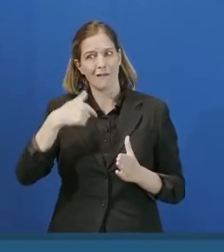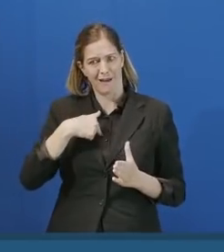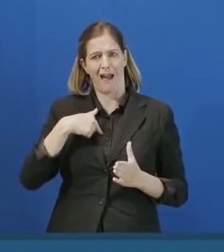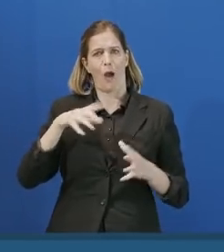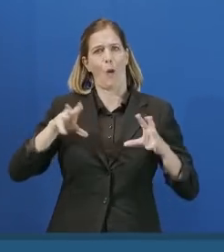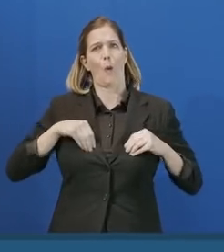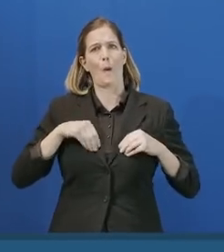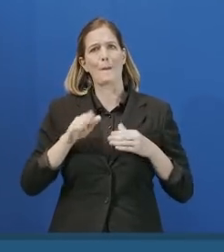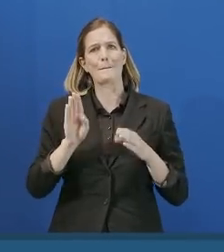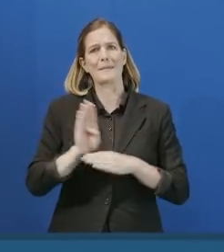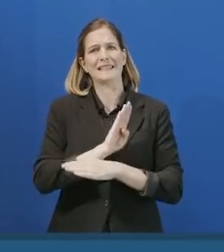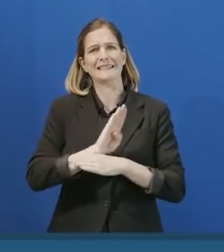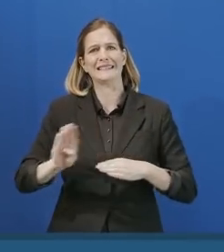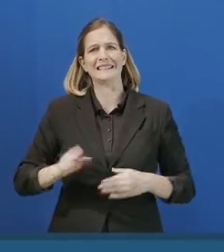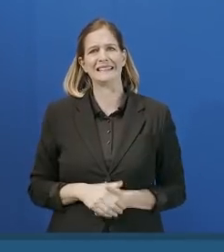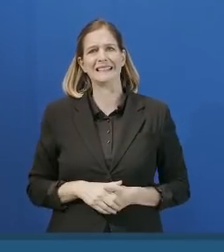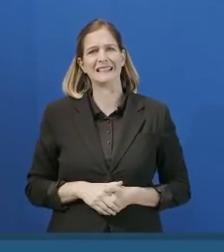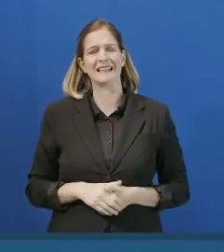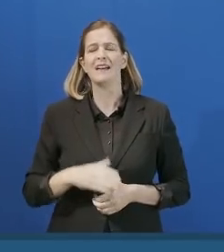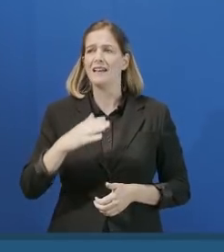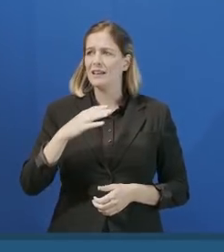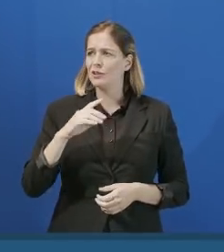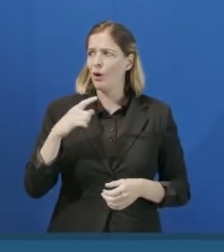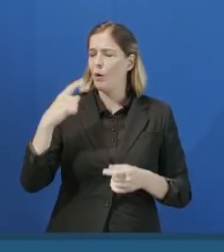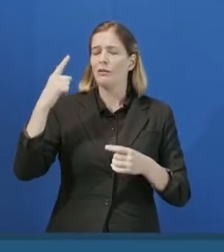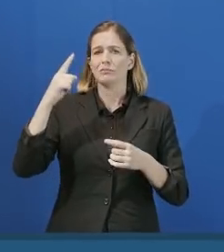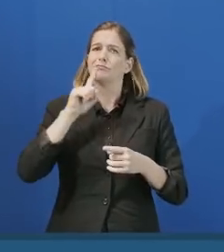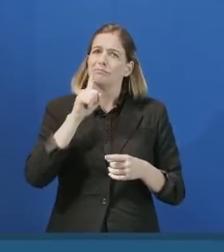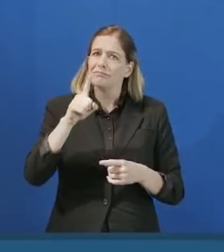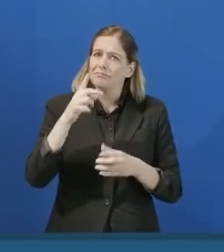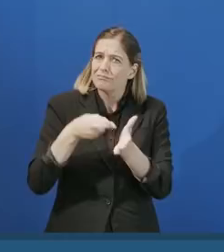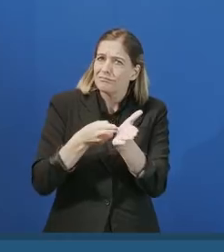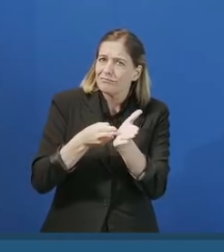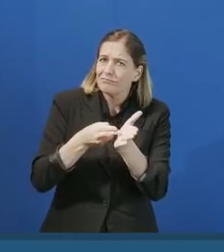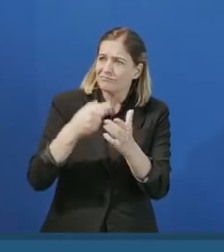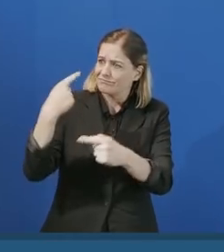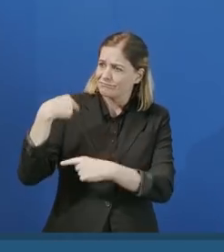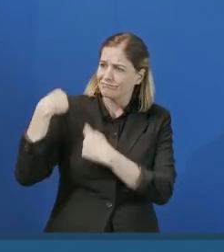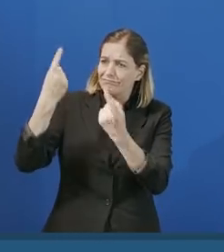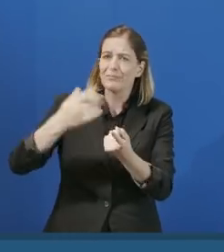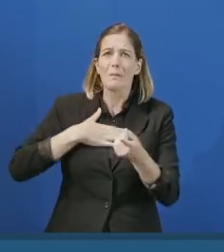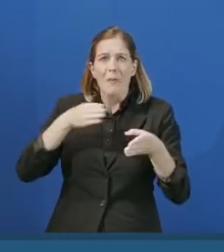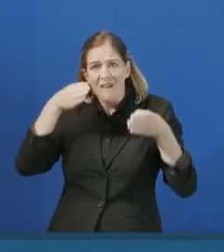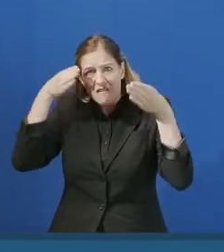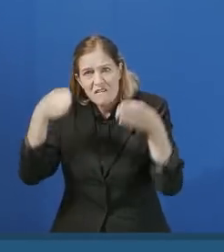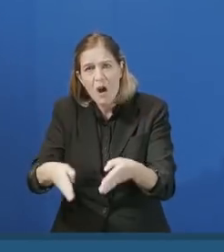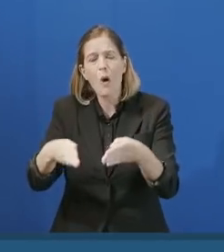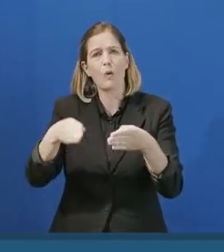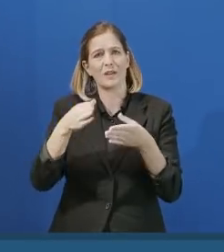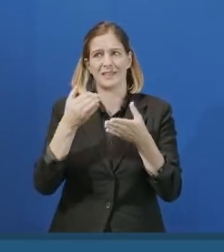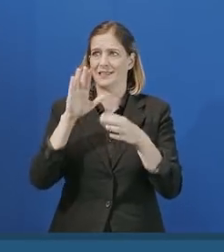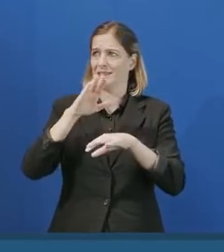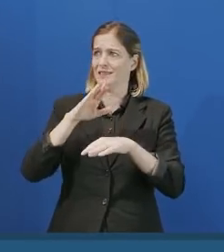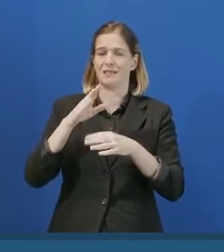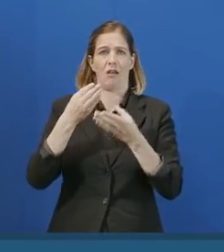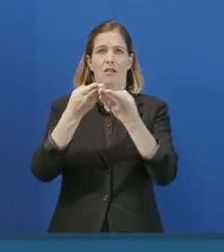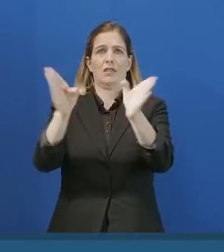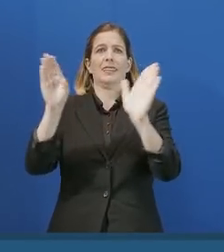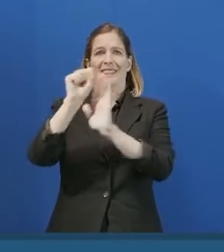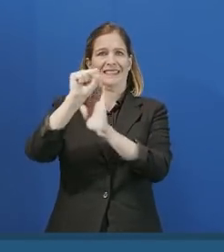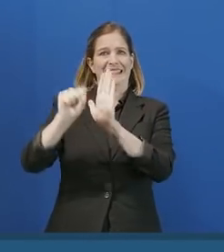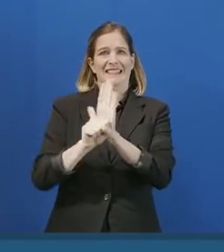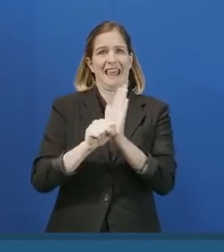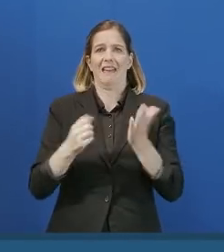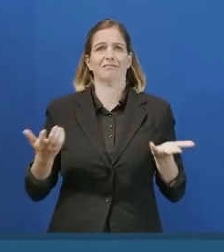entire time has been on the state of Arizona. Our circumstances are different than any other state in the nation, and our